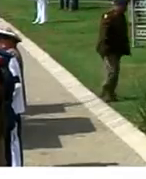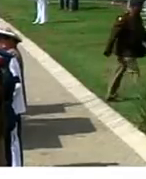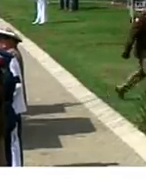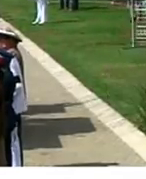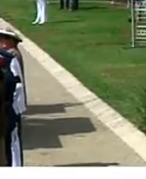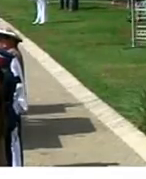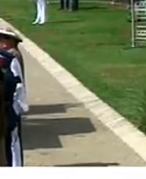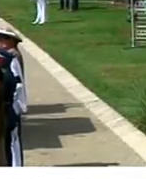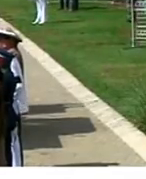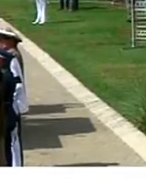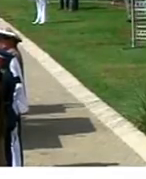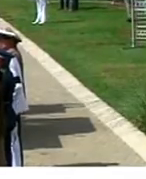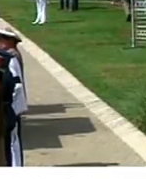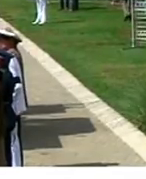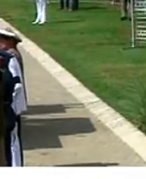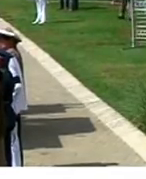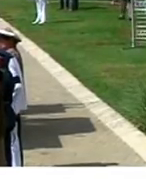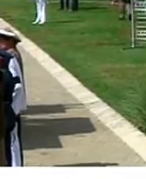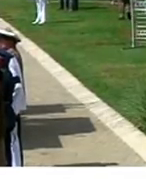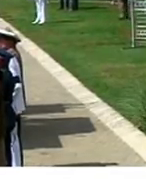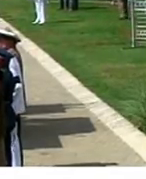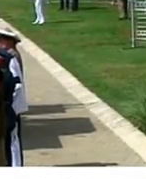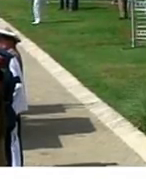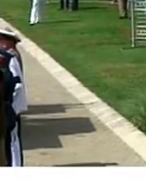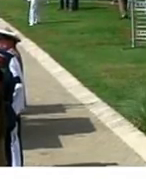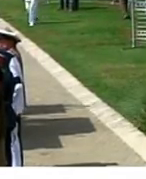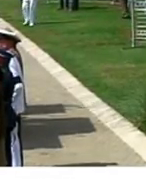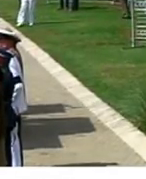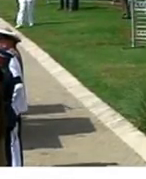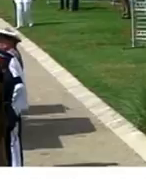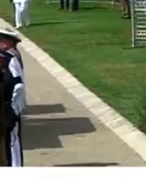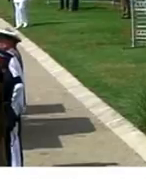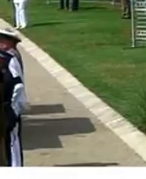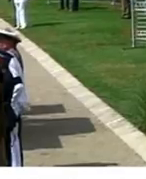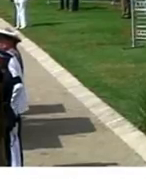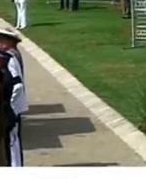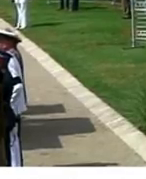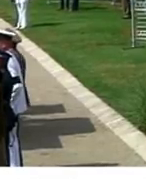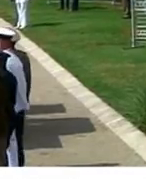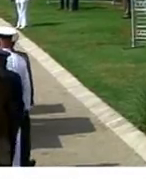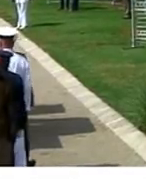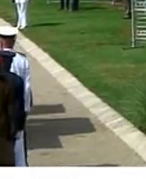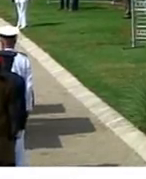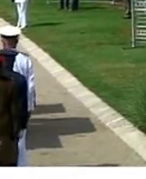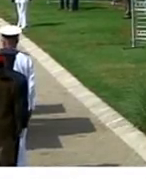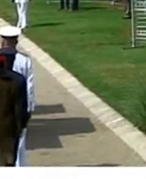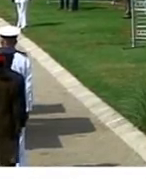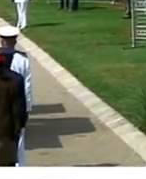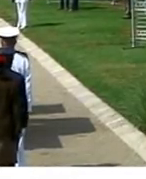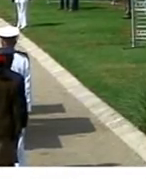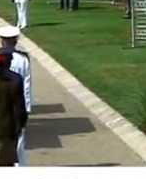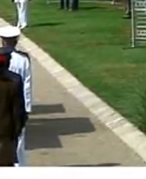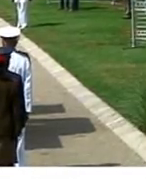1994, most comrades or people who were moving from the ANC into government did not know